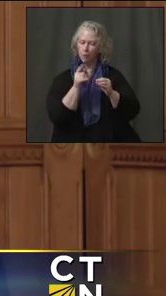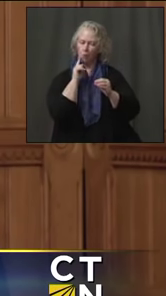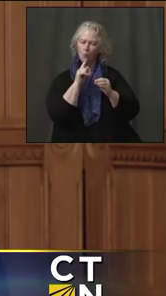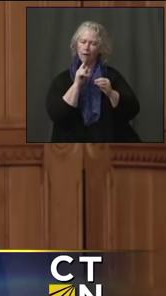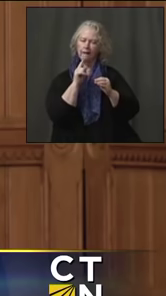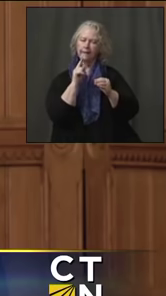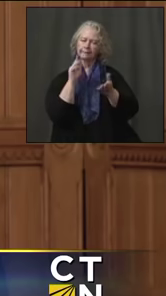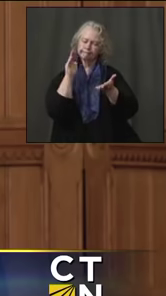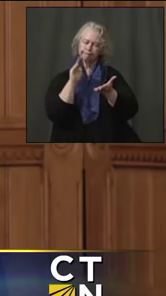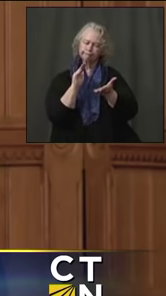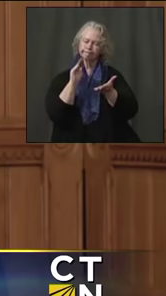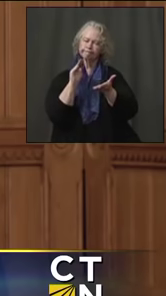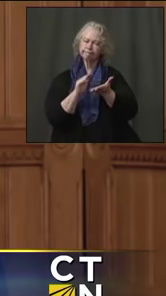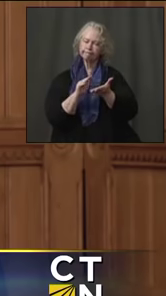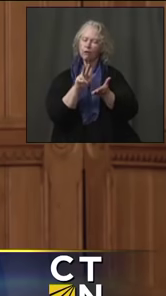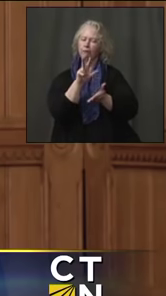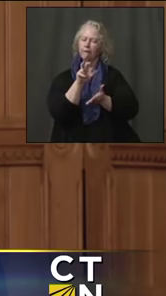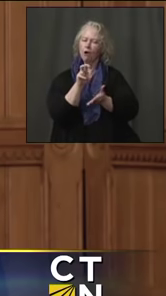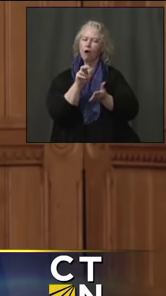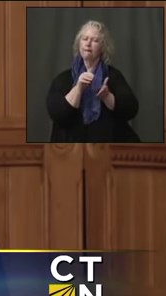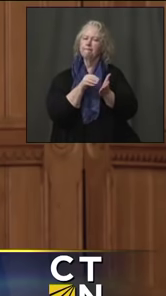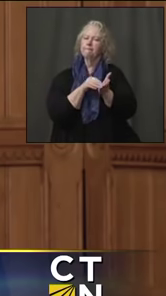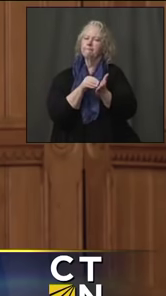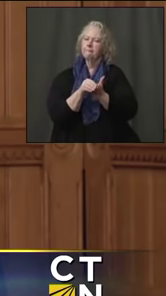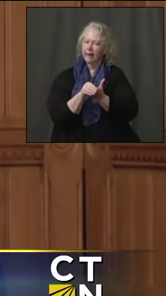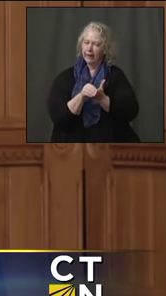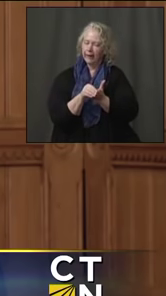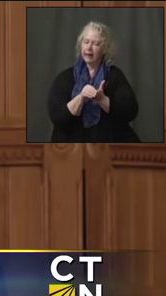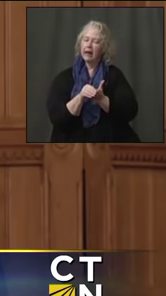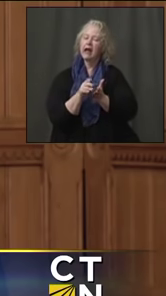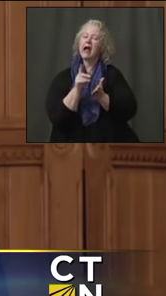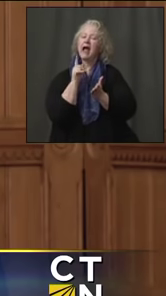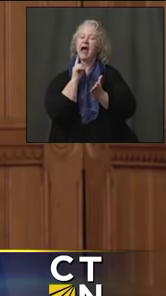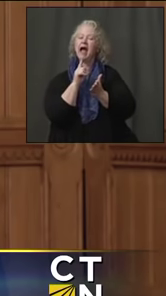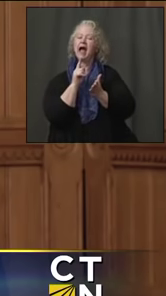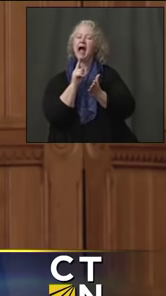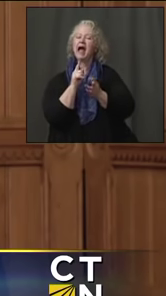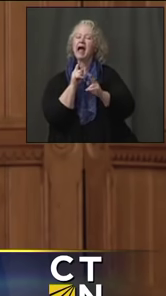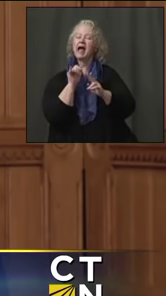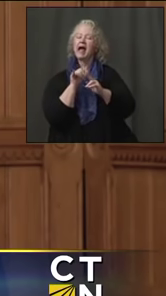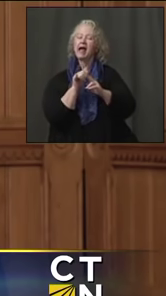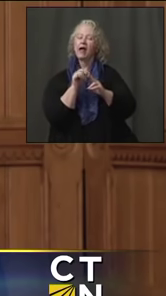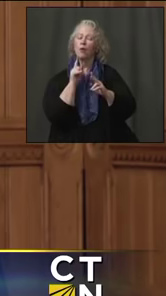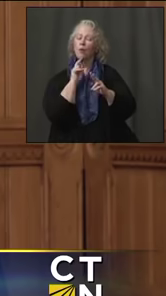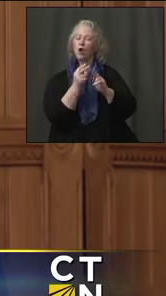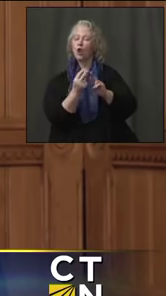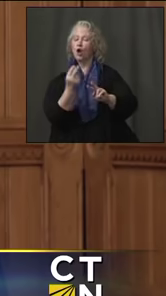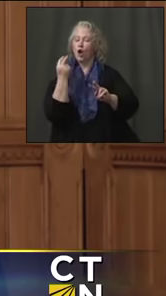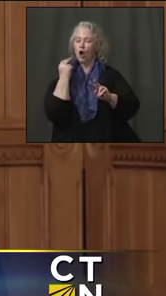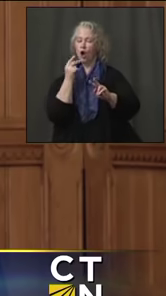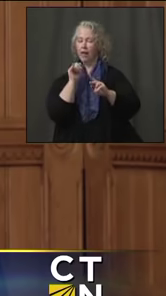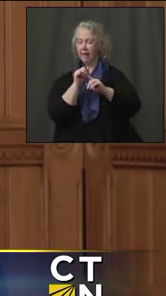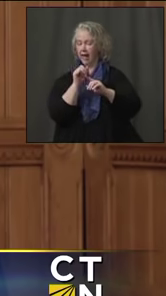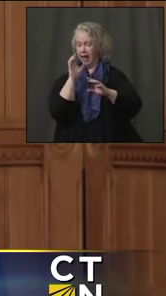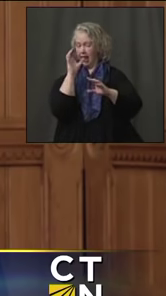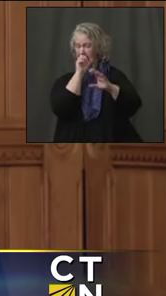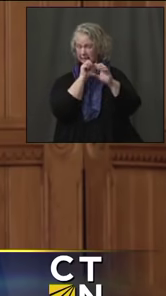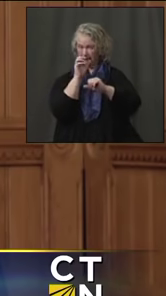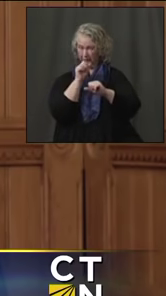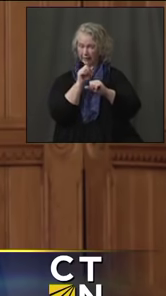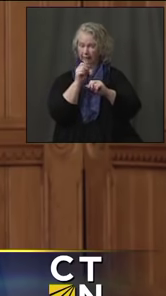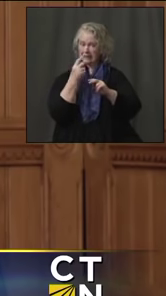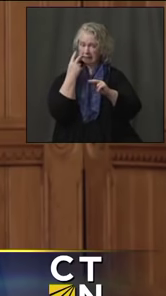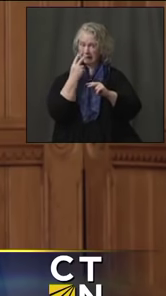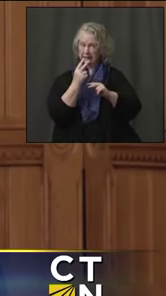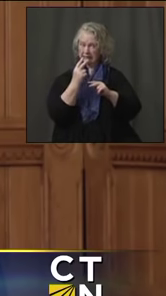by $300 million, and that we would see a pickup on the pass-through entity tax. So current estimates show a reduction in